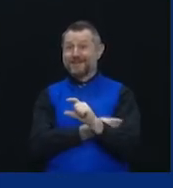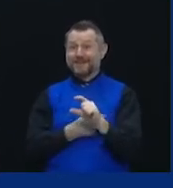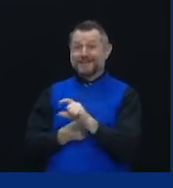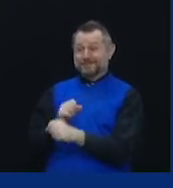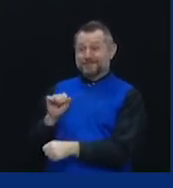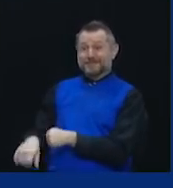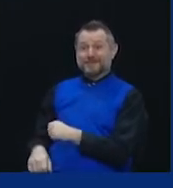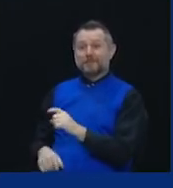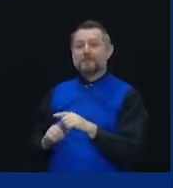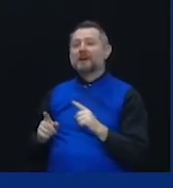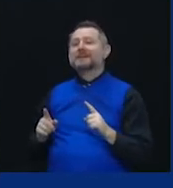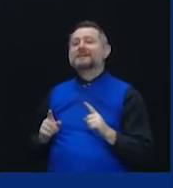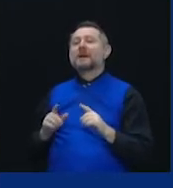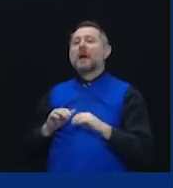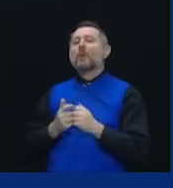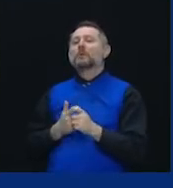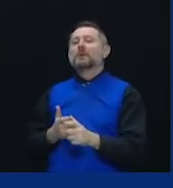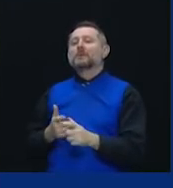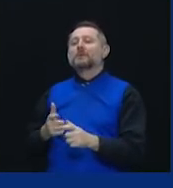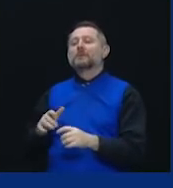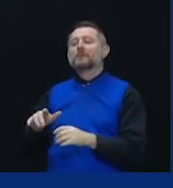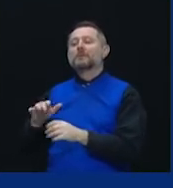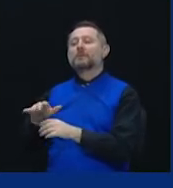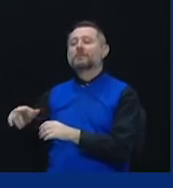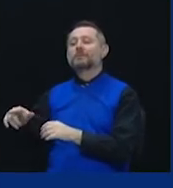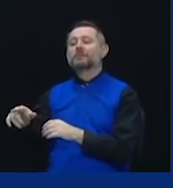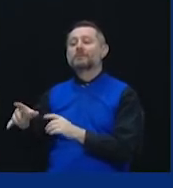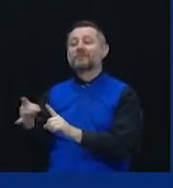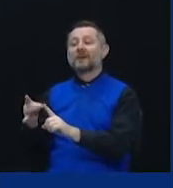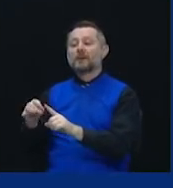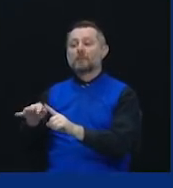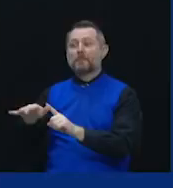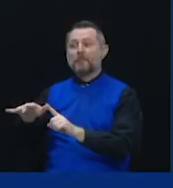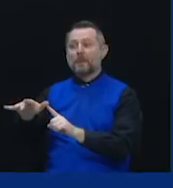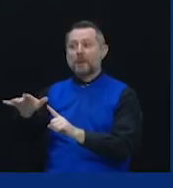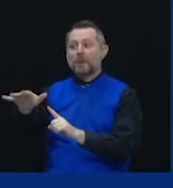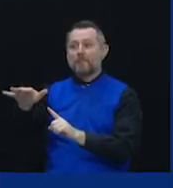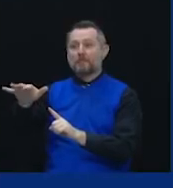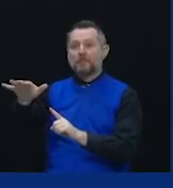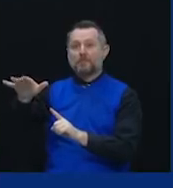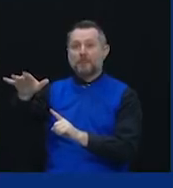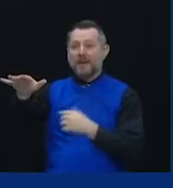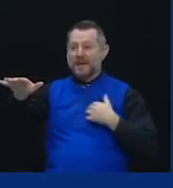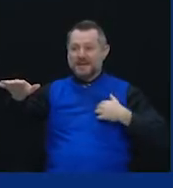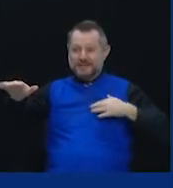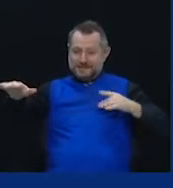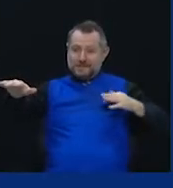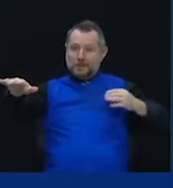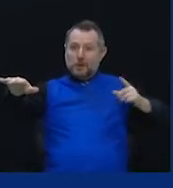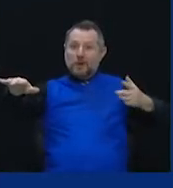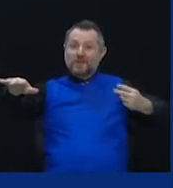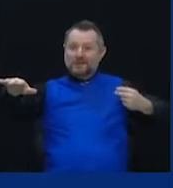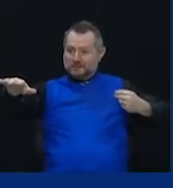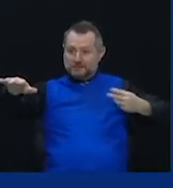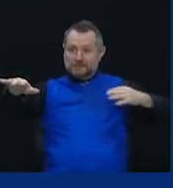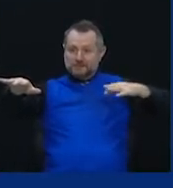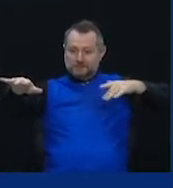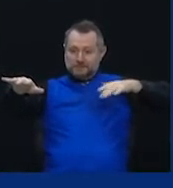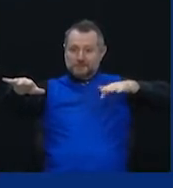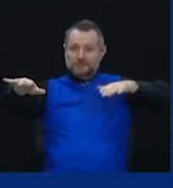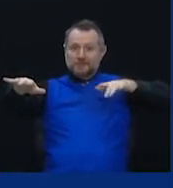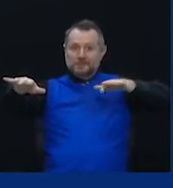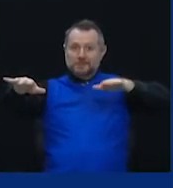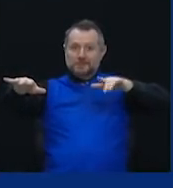now. Infections are going up. Vaccinations are going up. You tell me